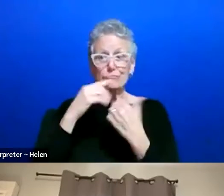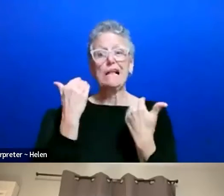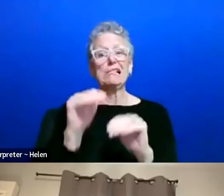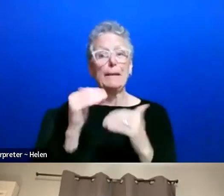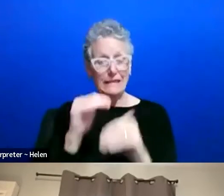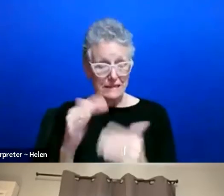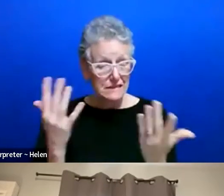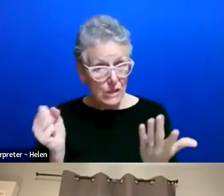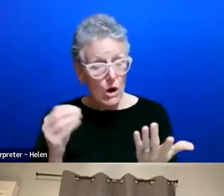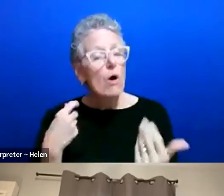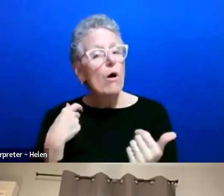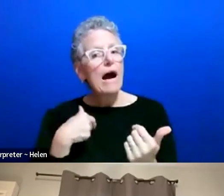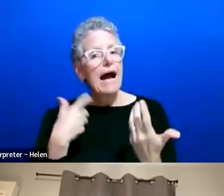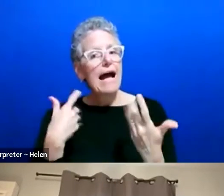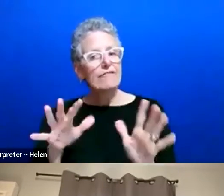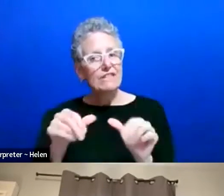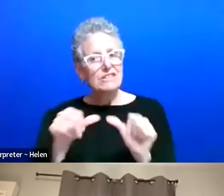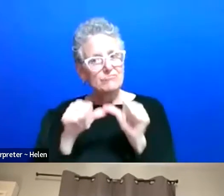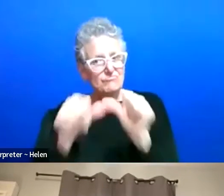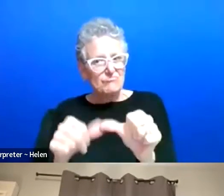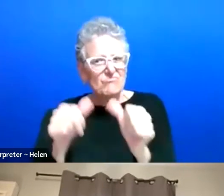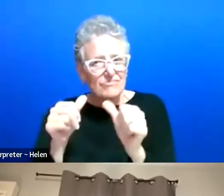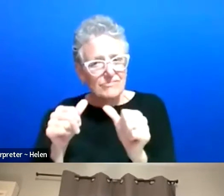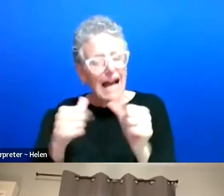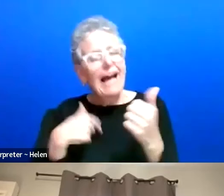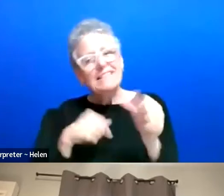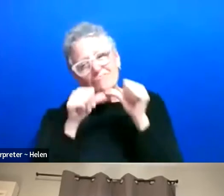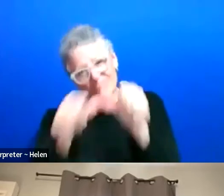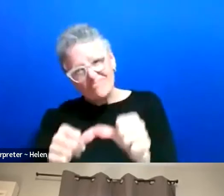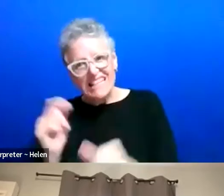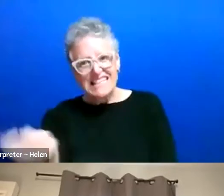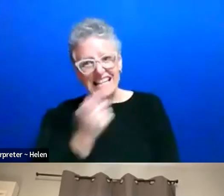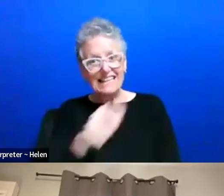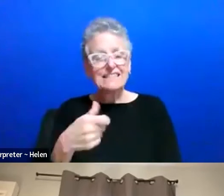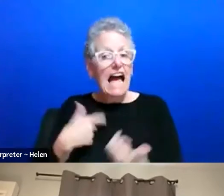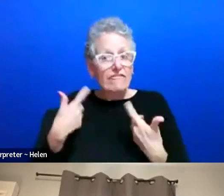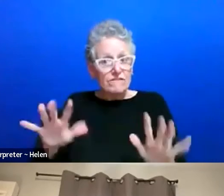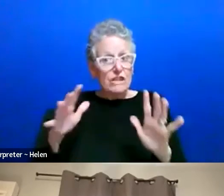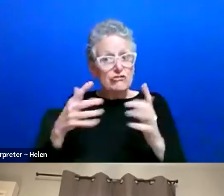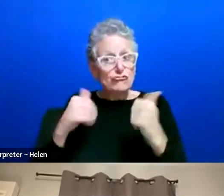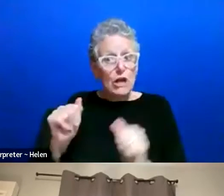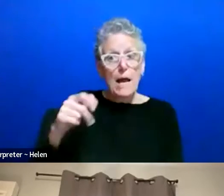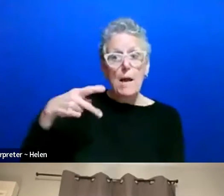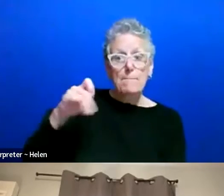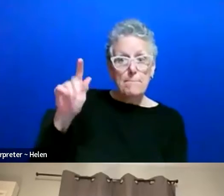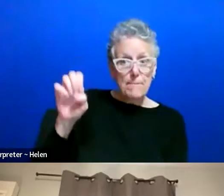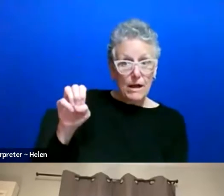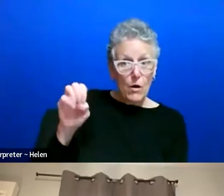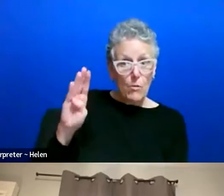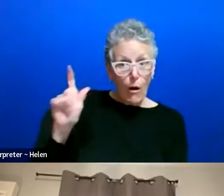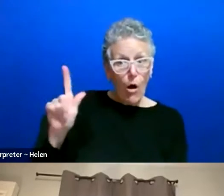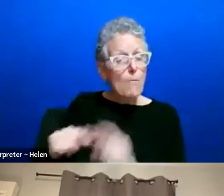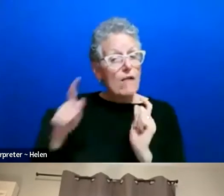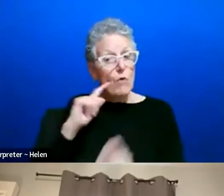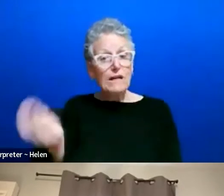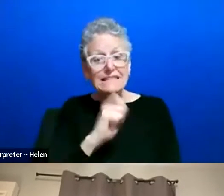So I've pretty much stayed with tennis. I have tried pickleball, but with something like tennis, you